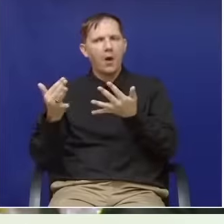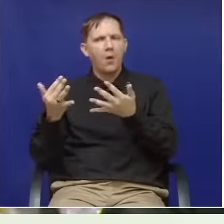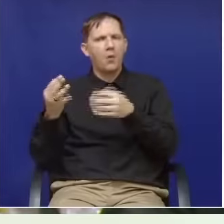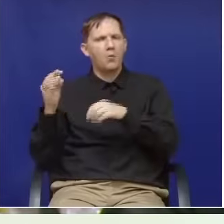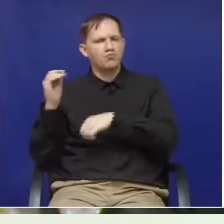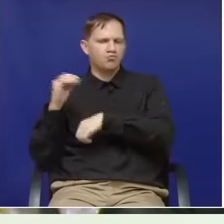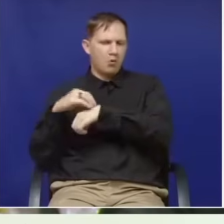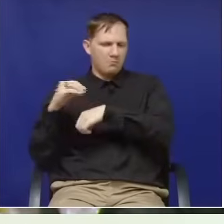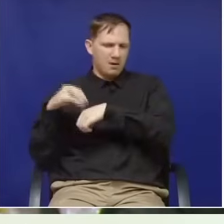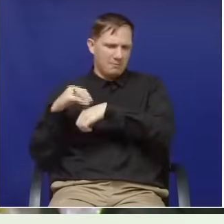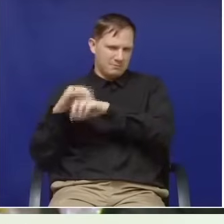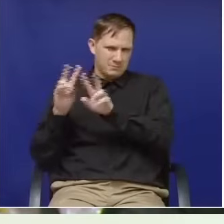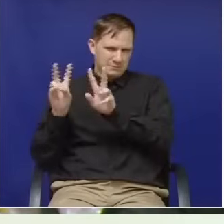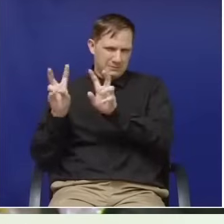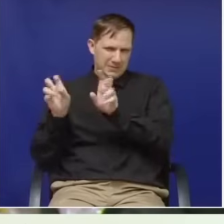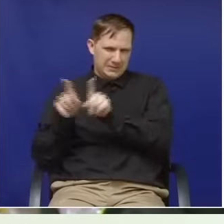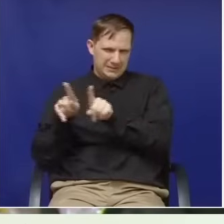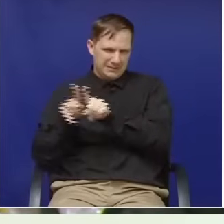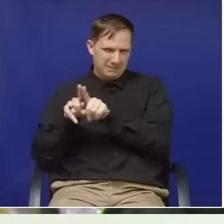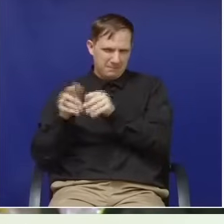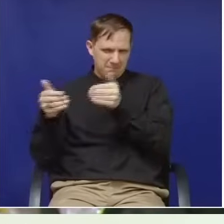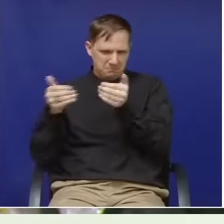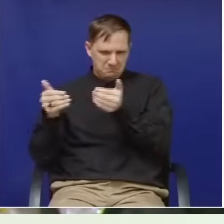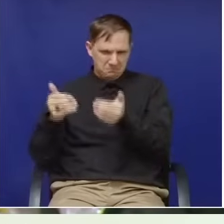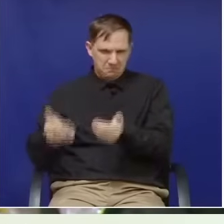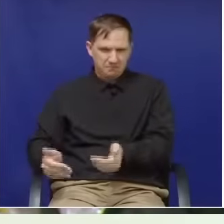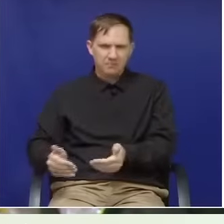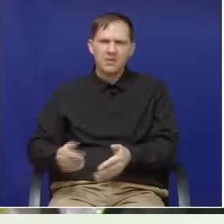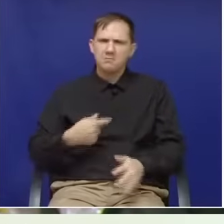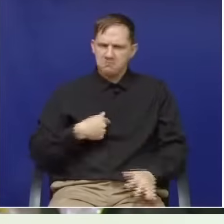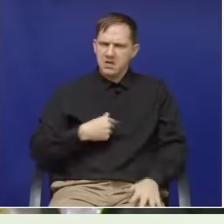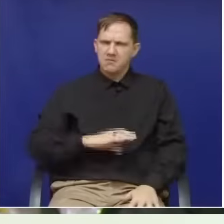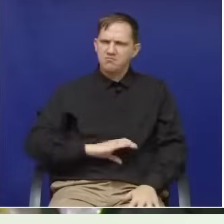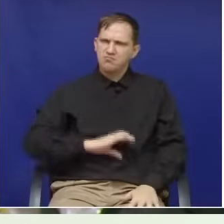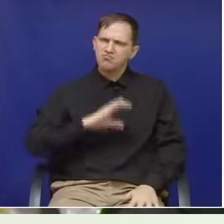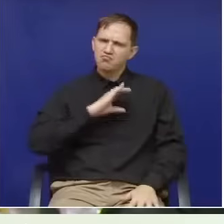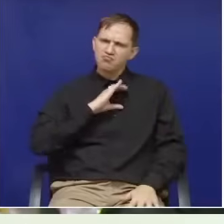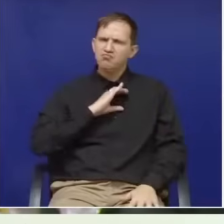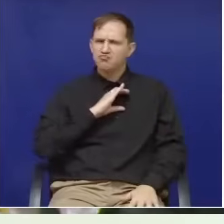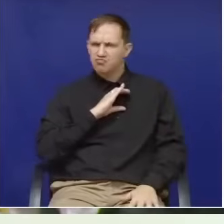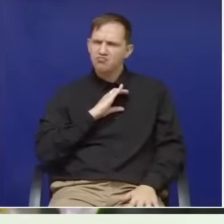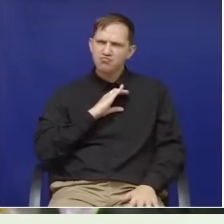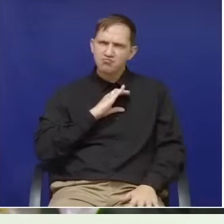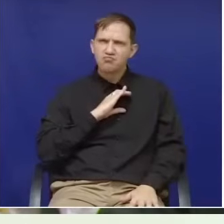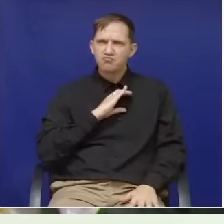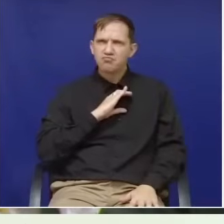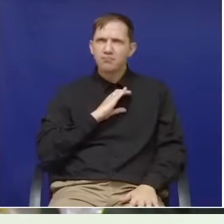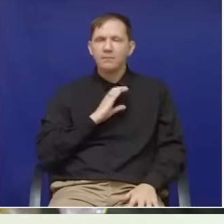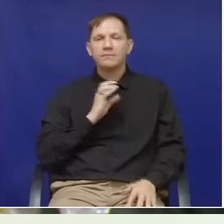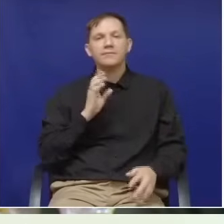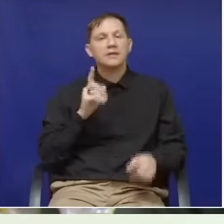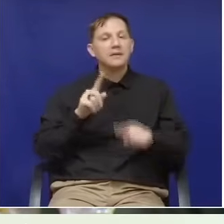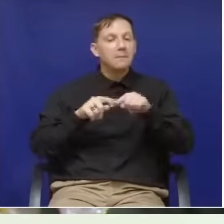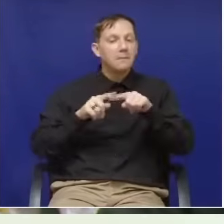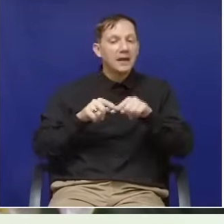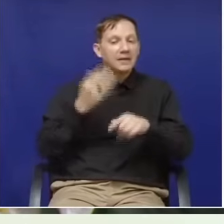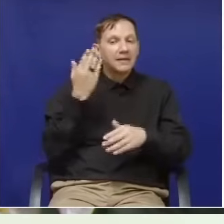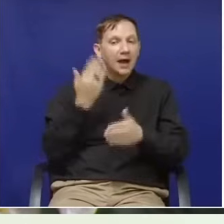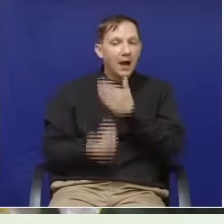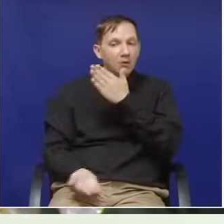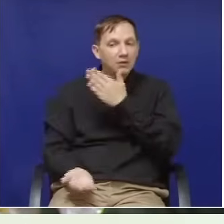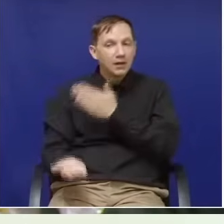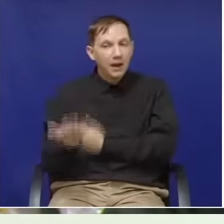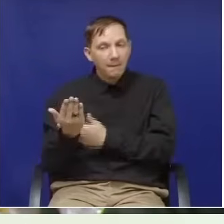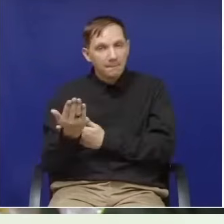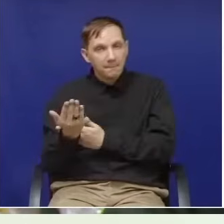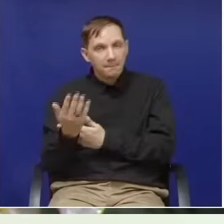this nature will be handled. I'm quite confident, depending on the outcome of what the processes are